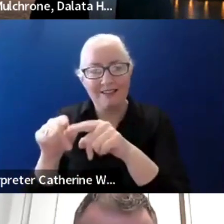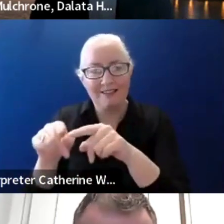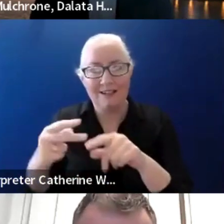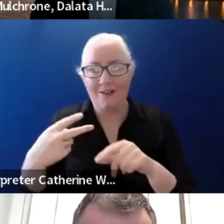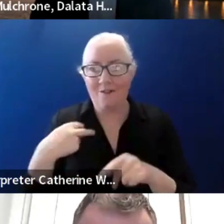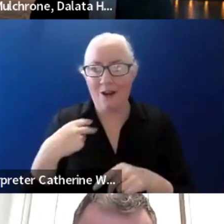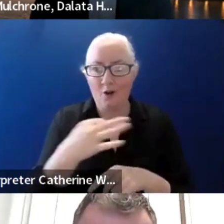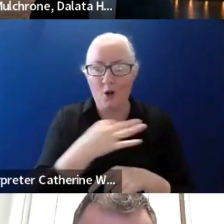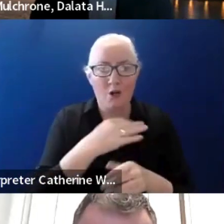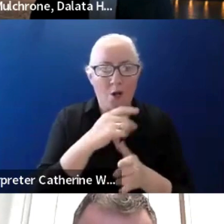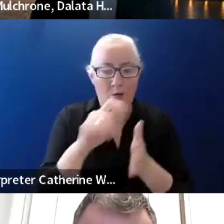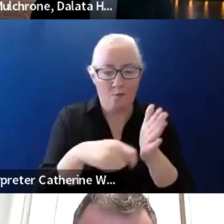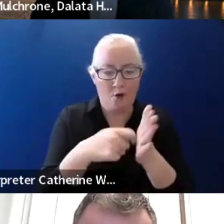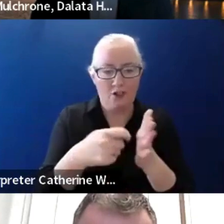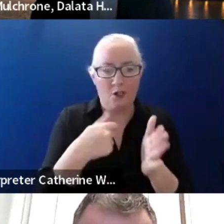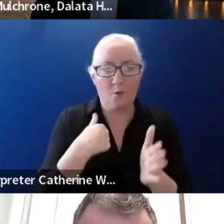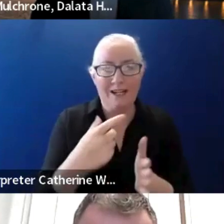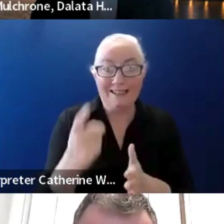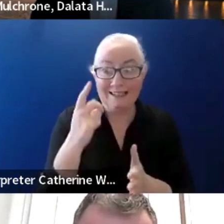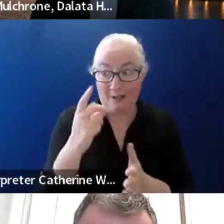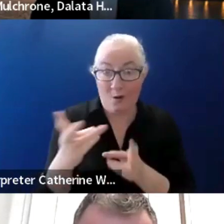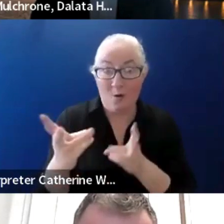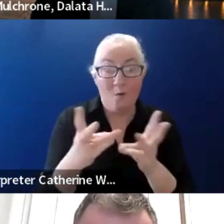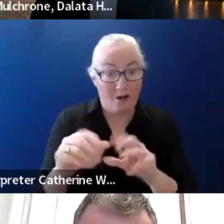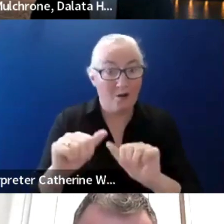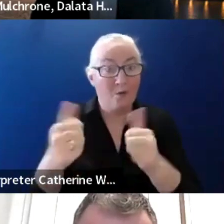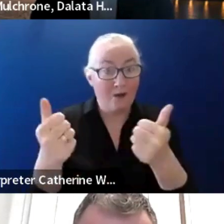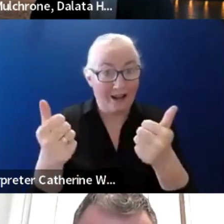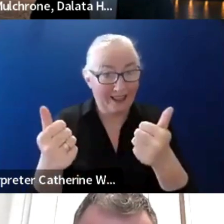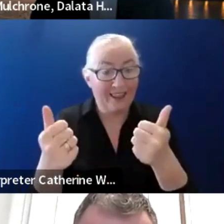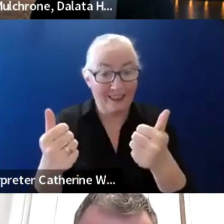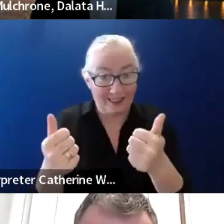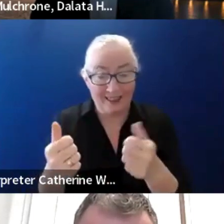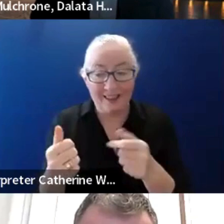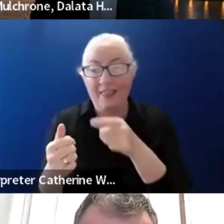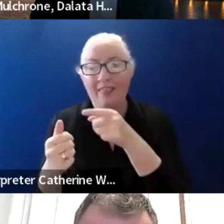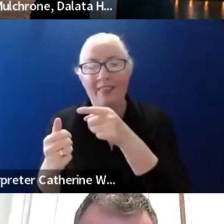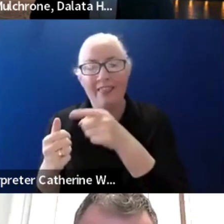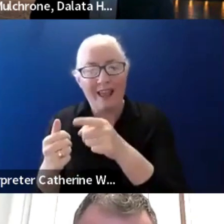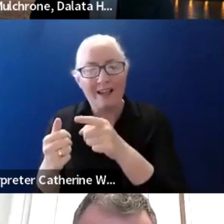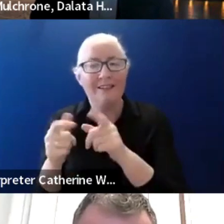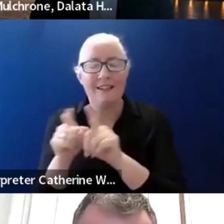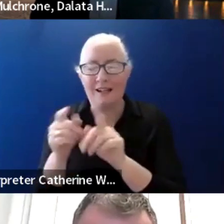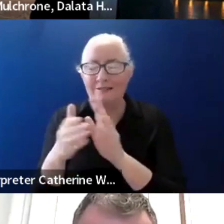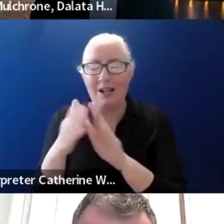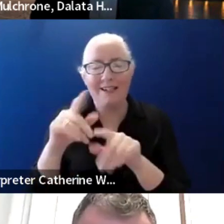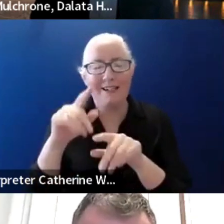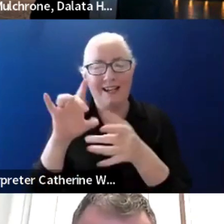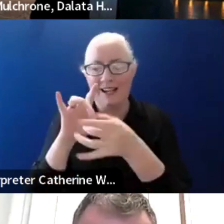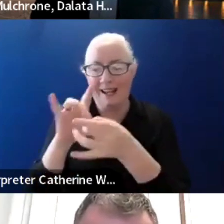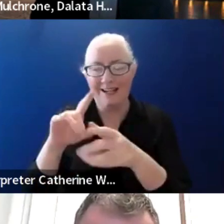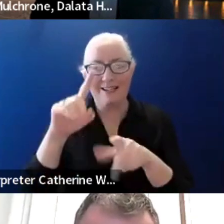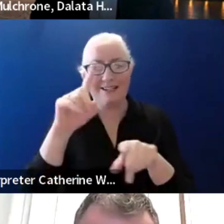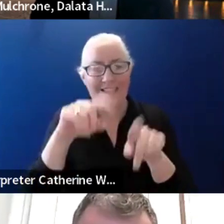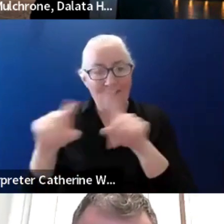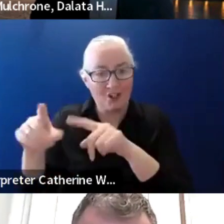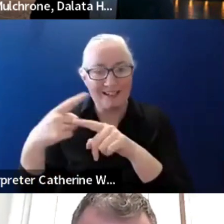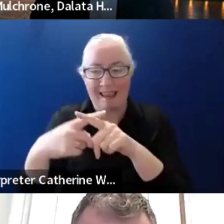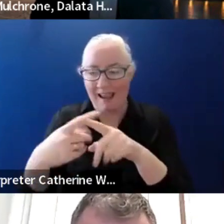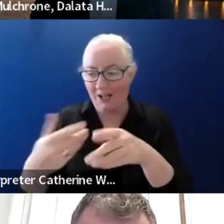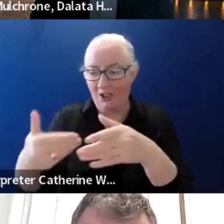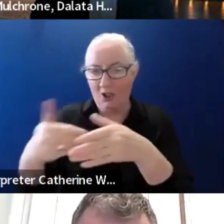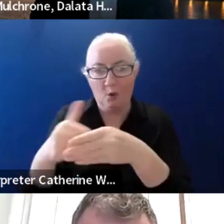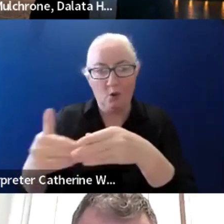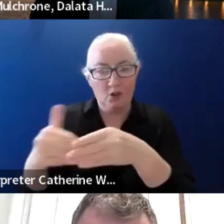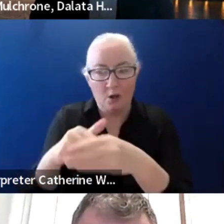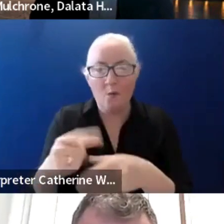good project that we did, and it worked really well. And again, it's all building around our diversity and our inclusion. One